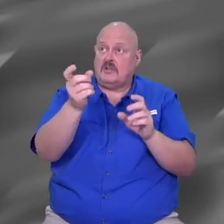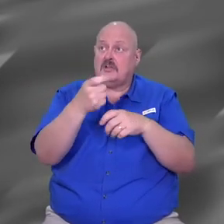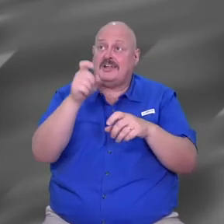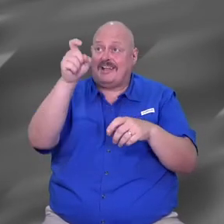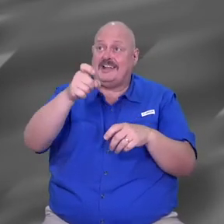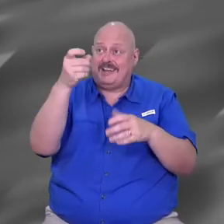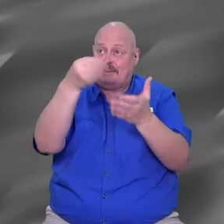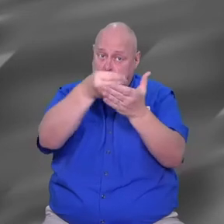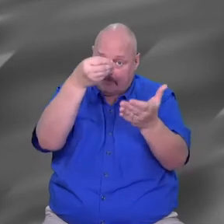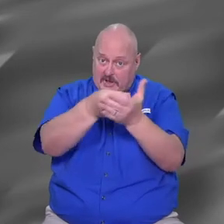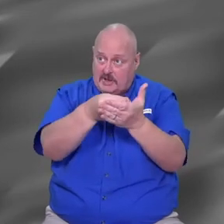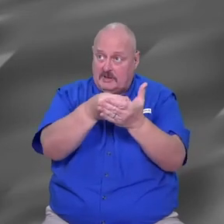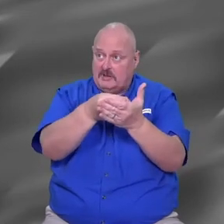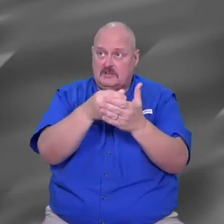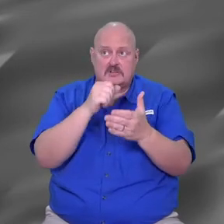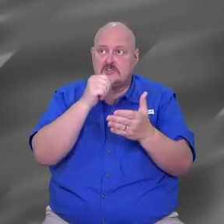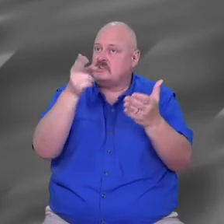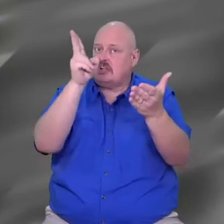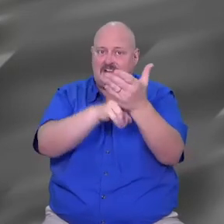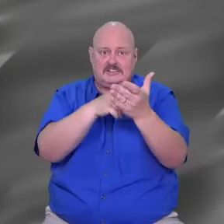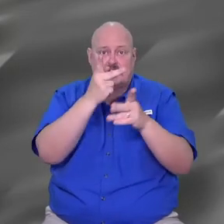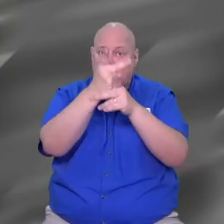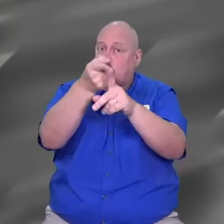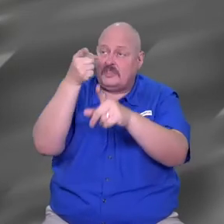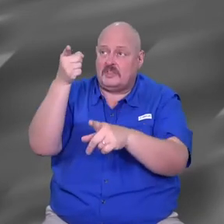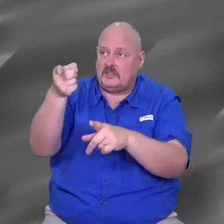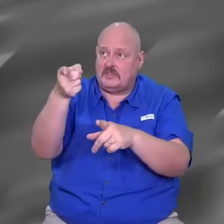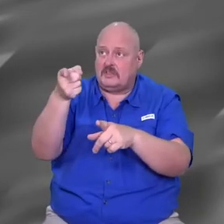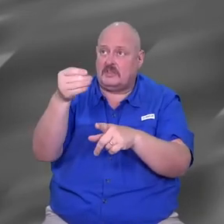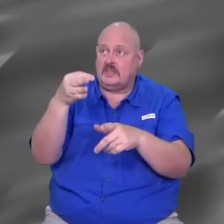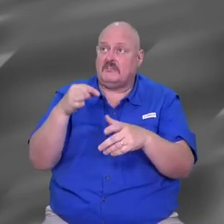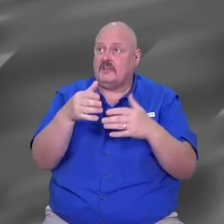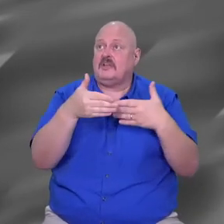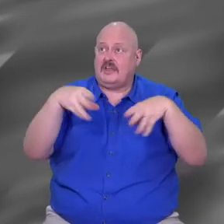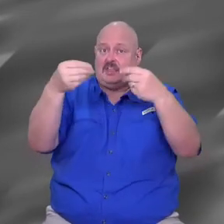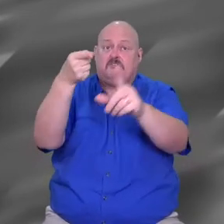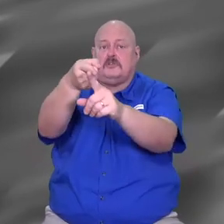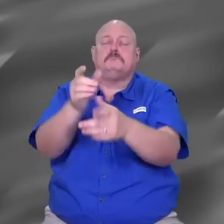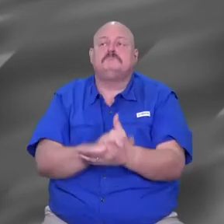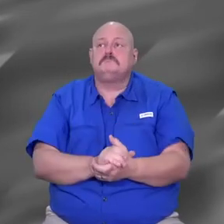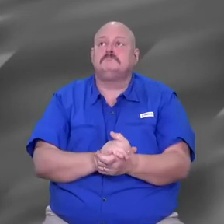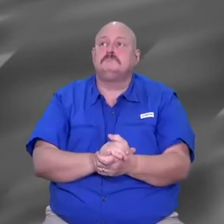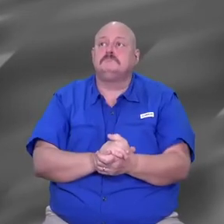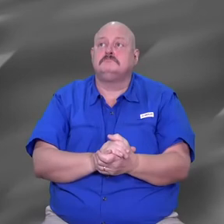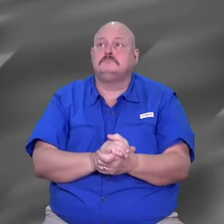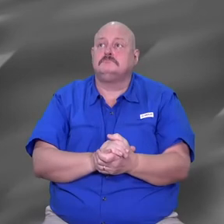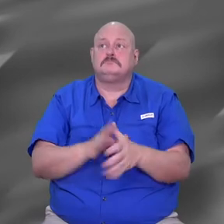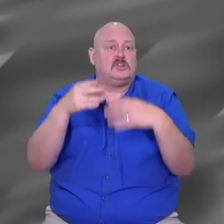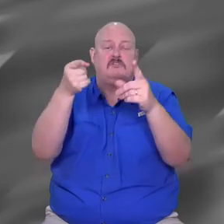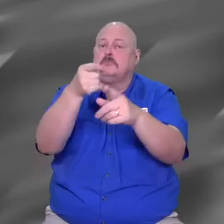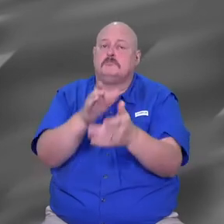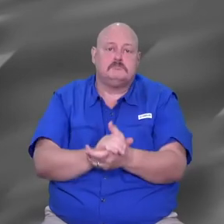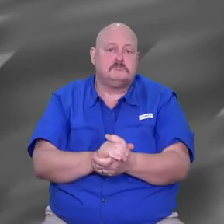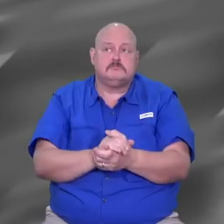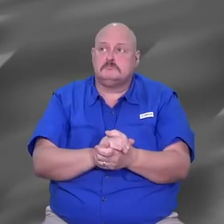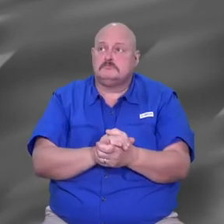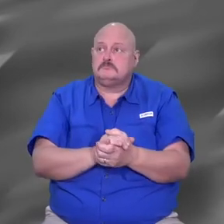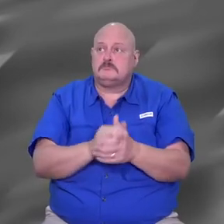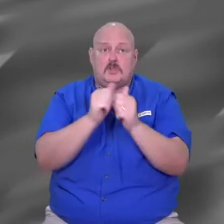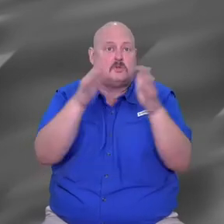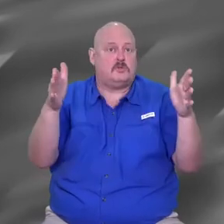of money, don't sign a loan with them. If you feel so led, just give it to them. Just give it to them